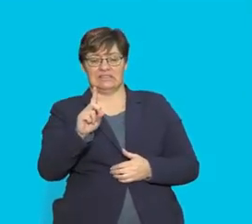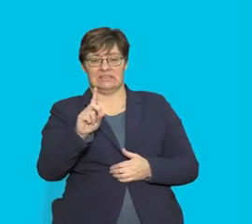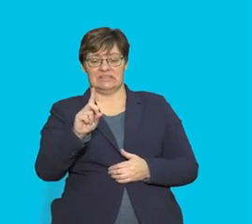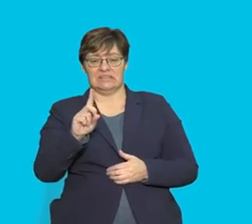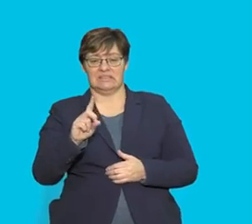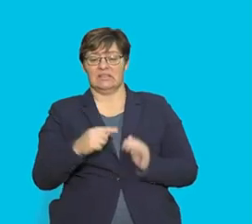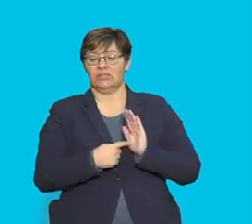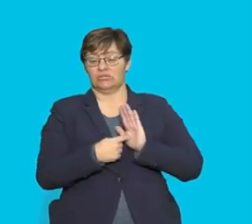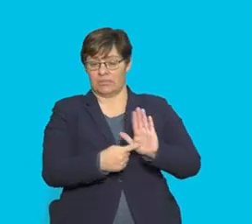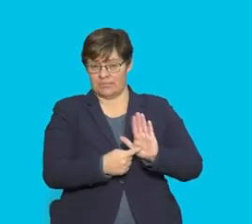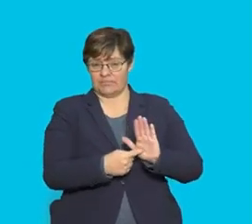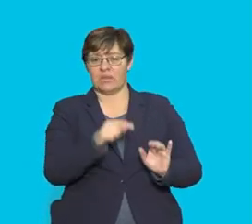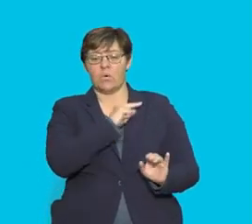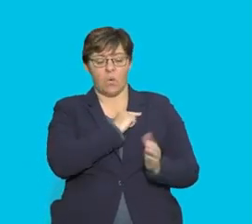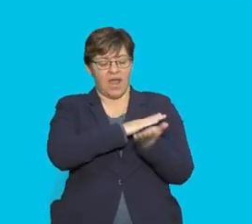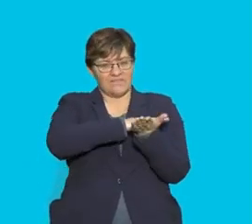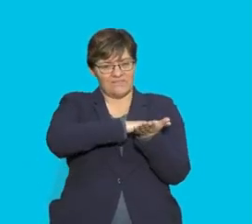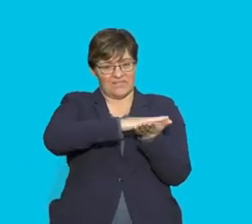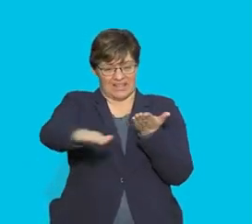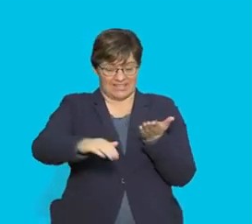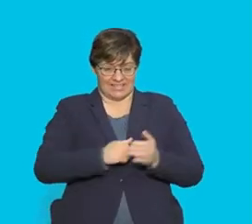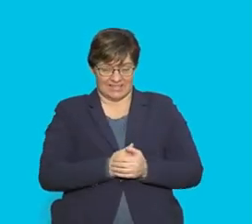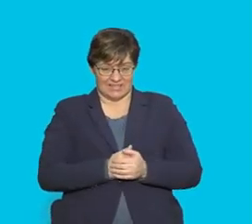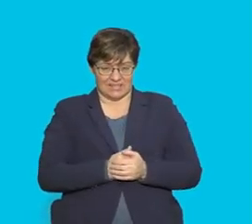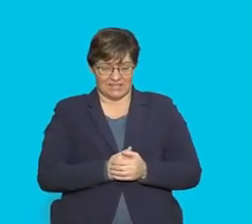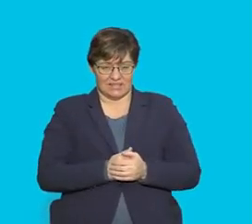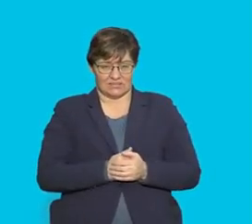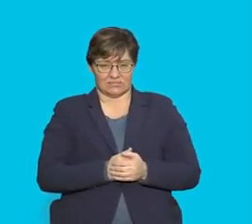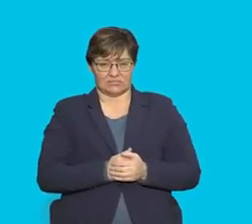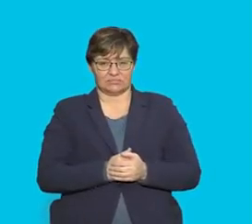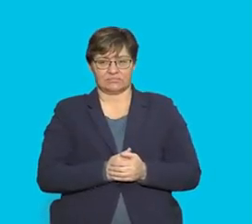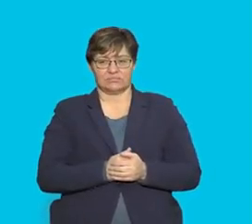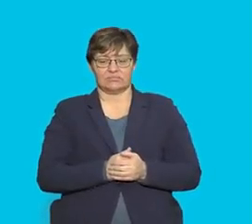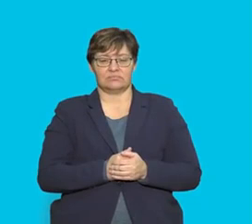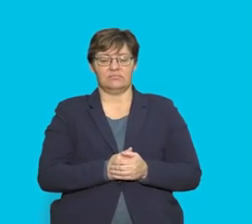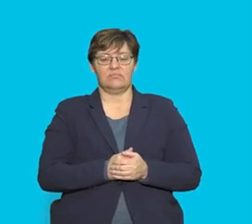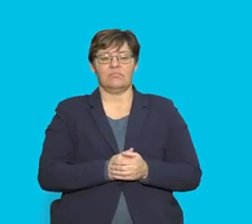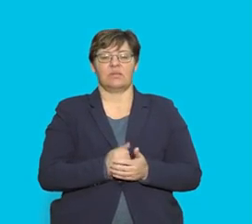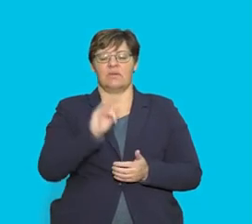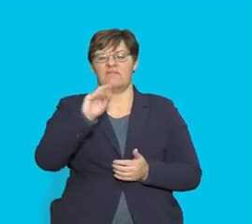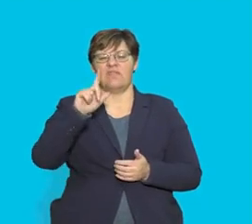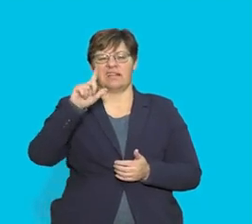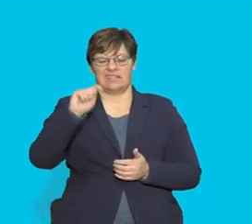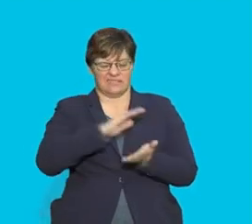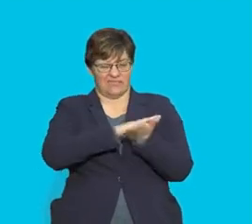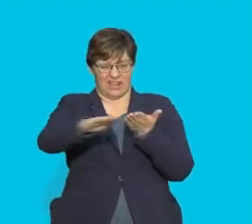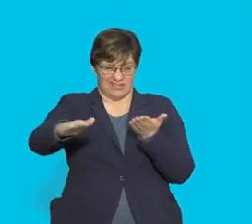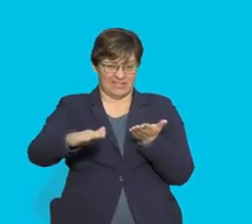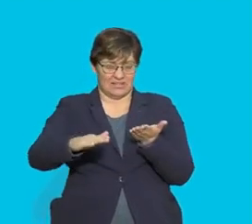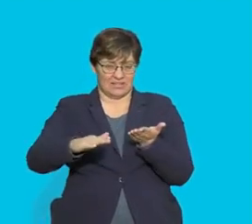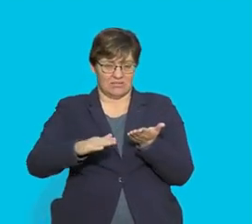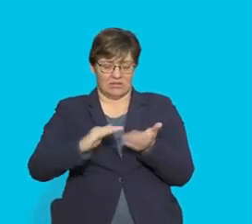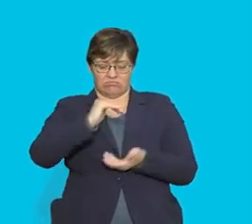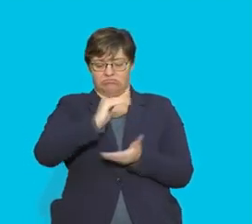2D? Because this is a flat shape. That's what it simply means, right? 2D shape is a flat